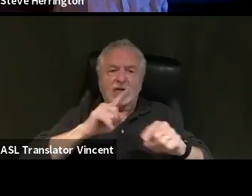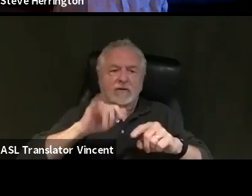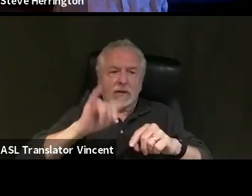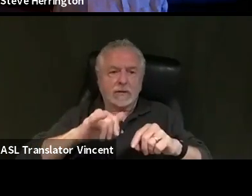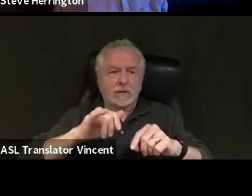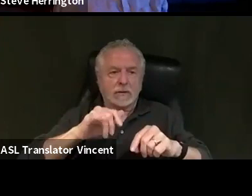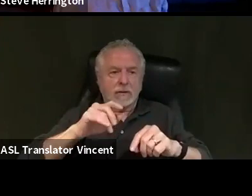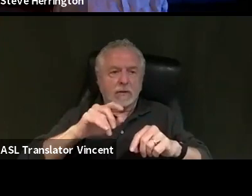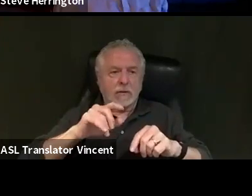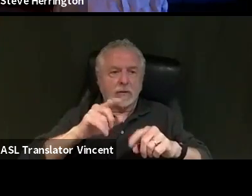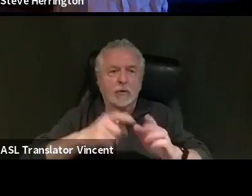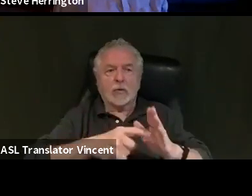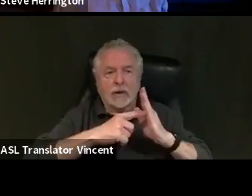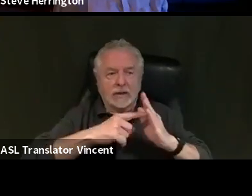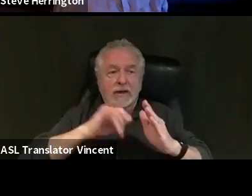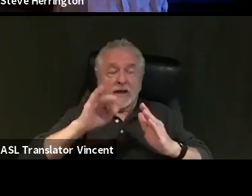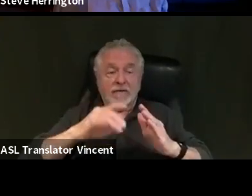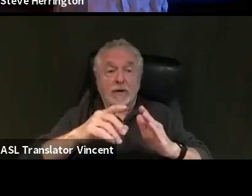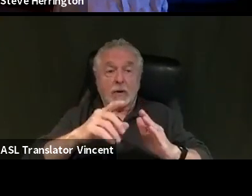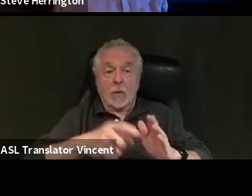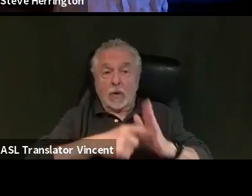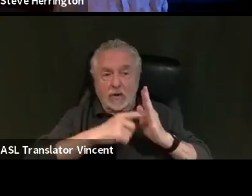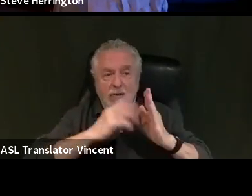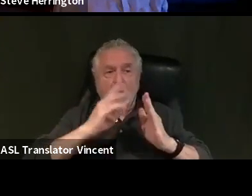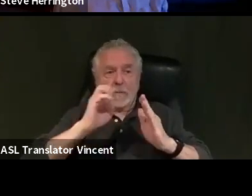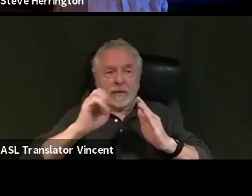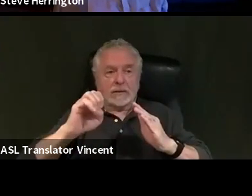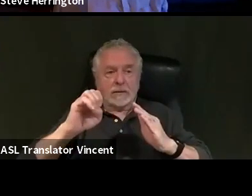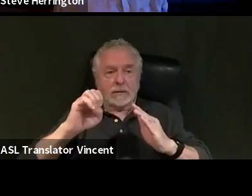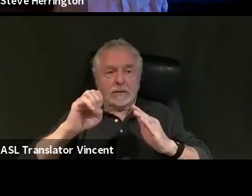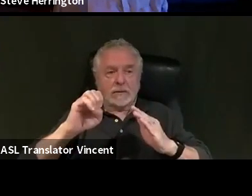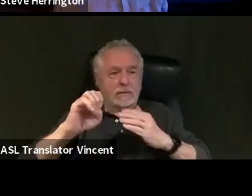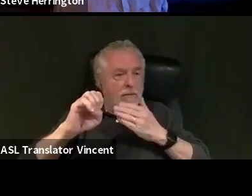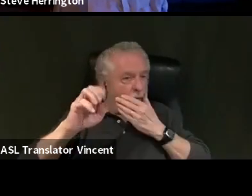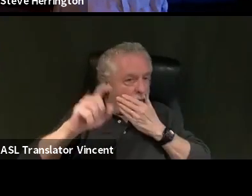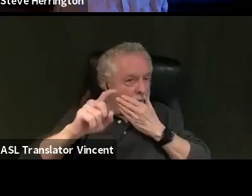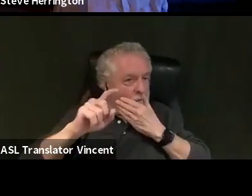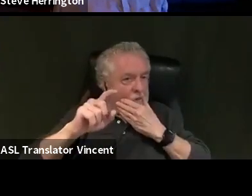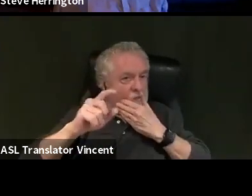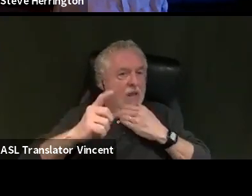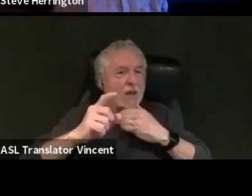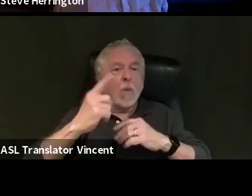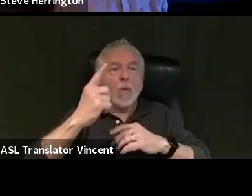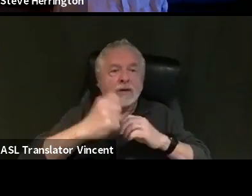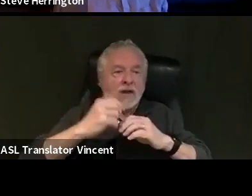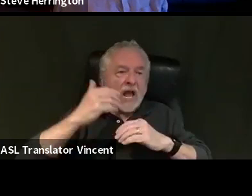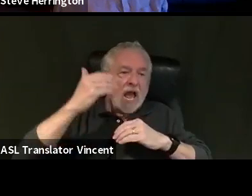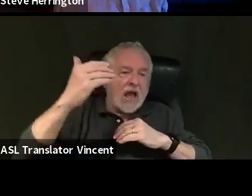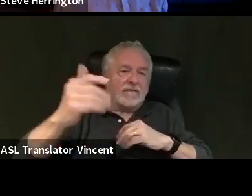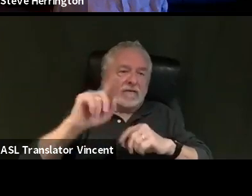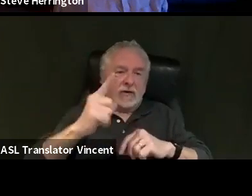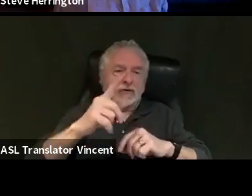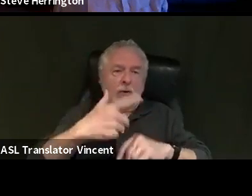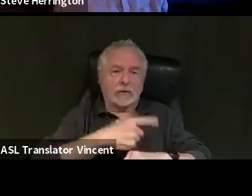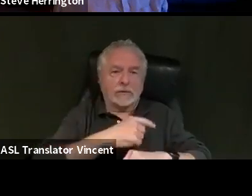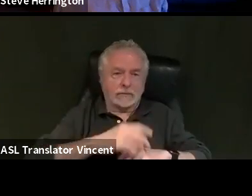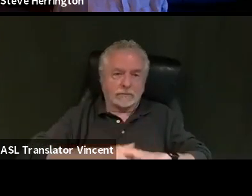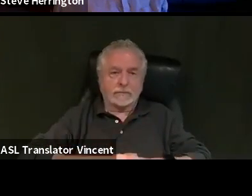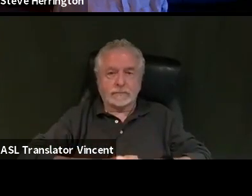whether a booster would be required. If it is required, then it would be necessary a year after the first dose of the